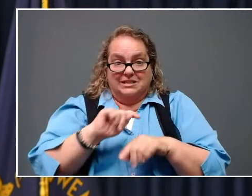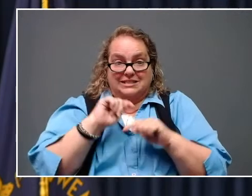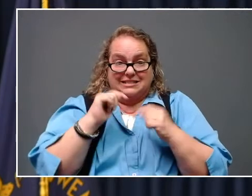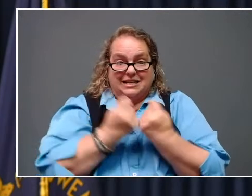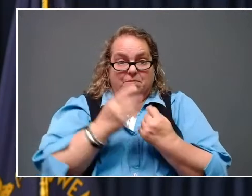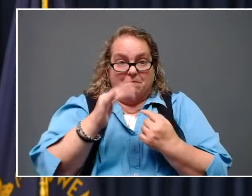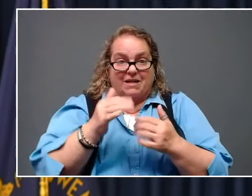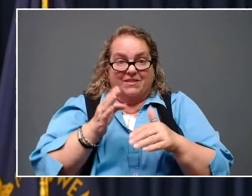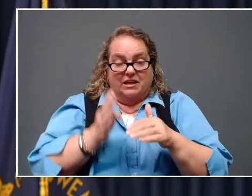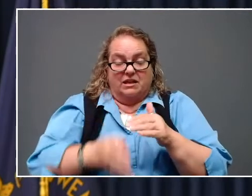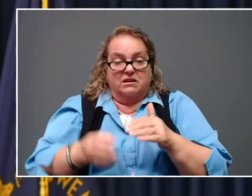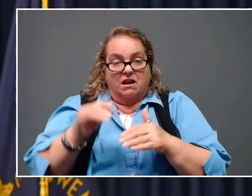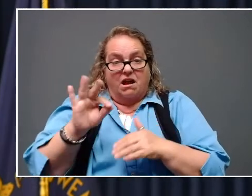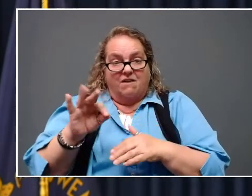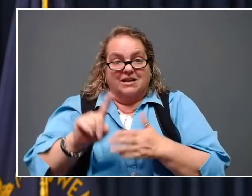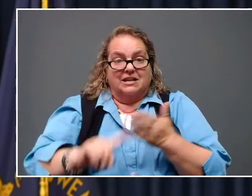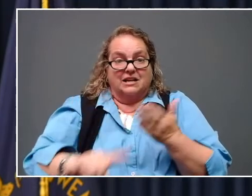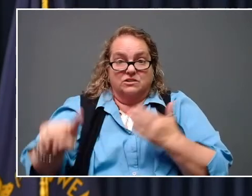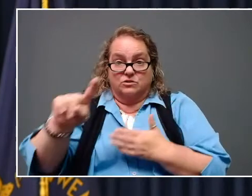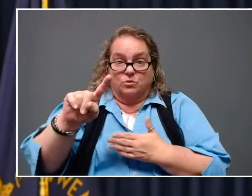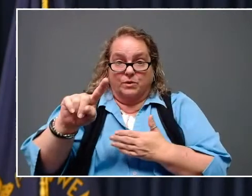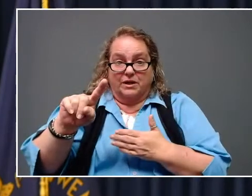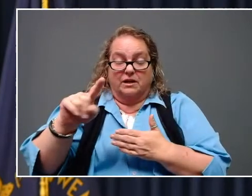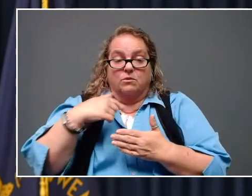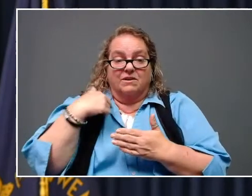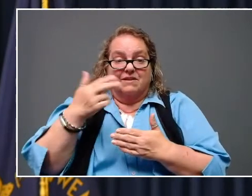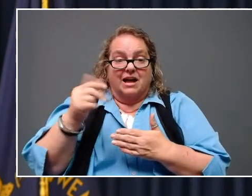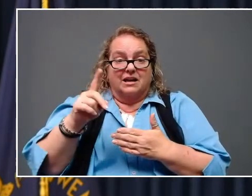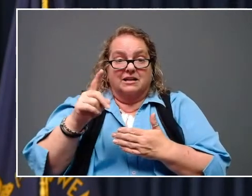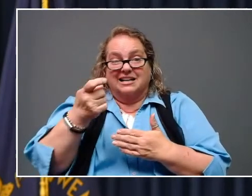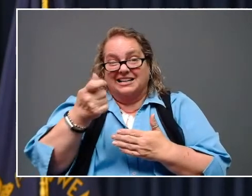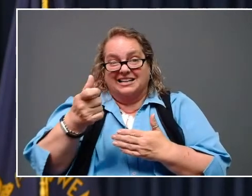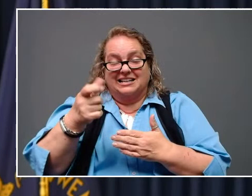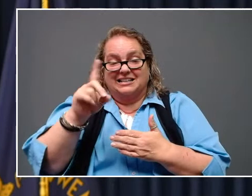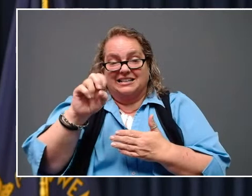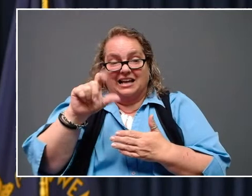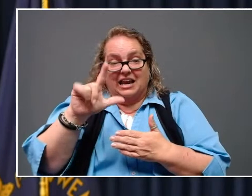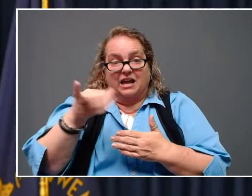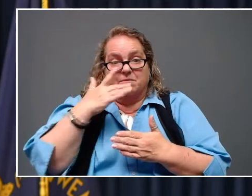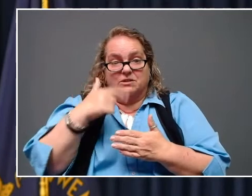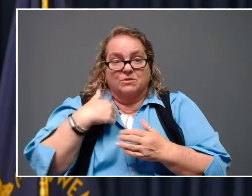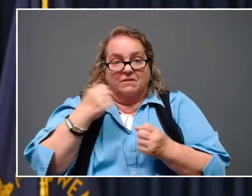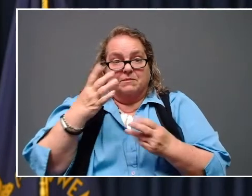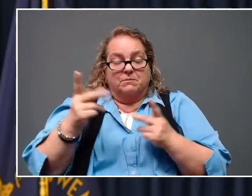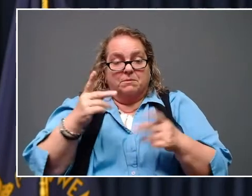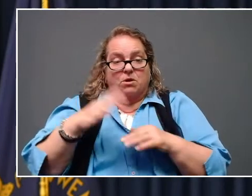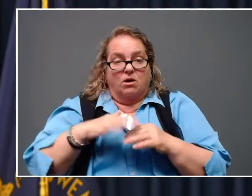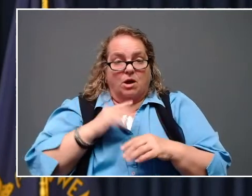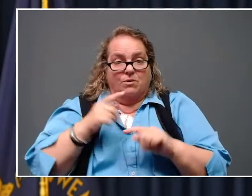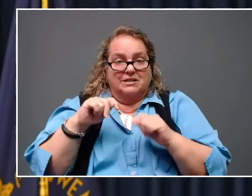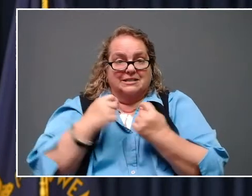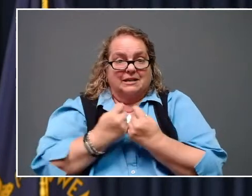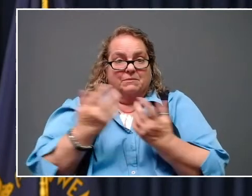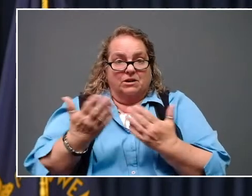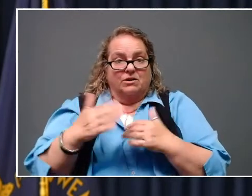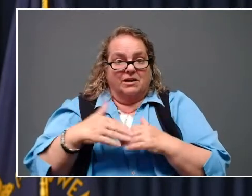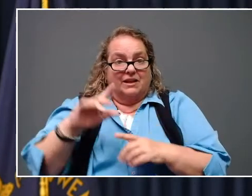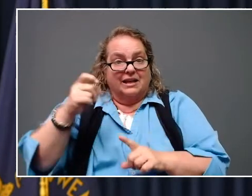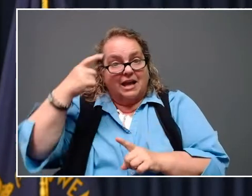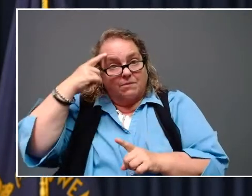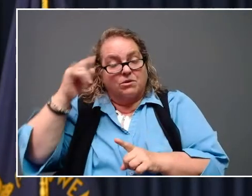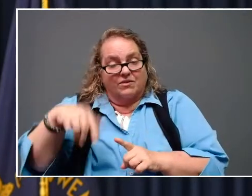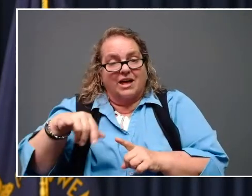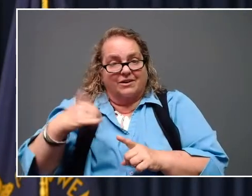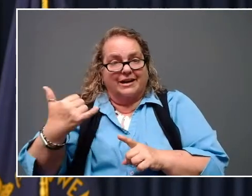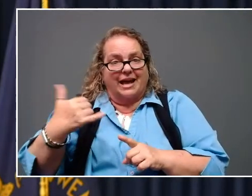end of next week. We've had a minor delay because we've got folks on our team here in the Capitol that are out with COVID.